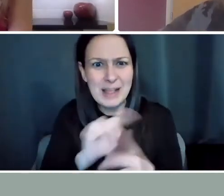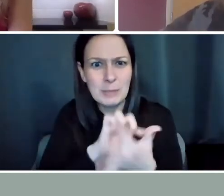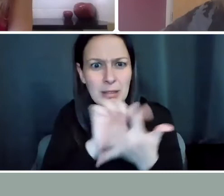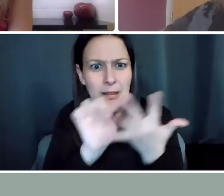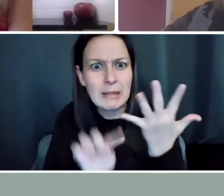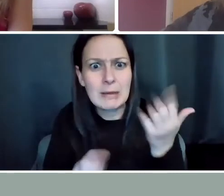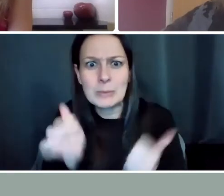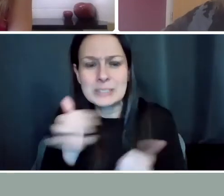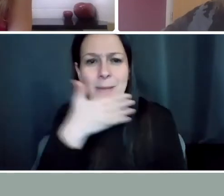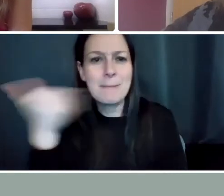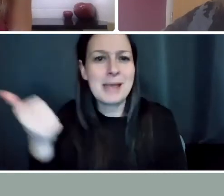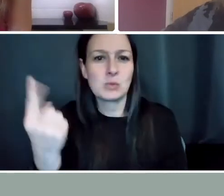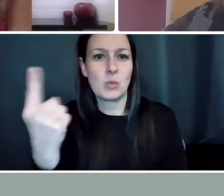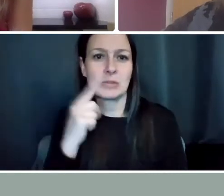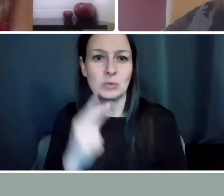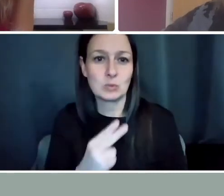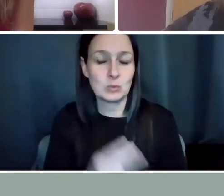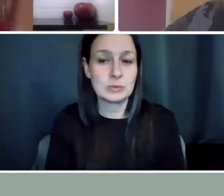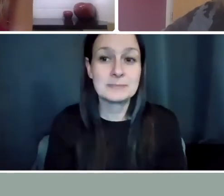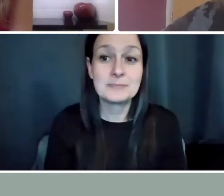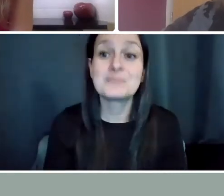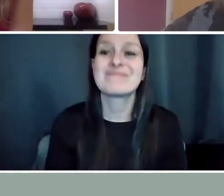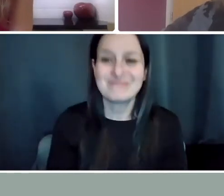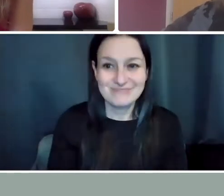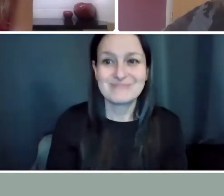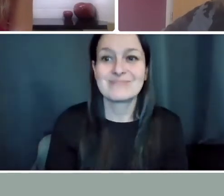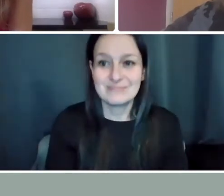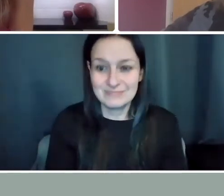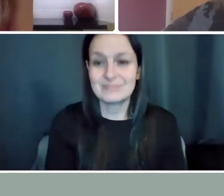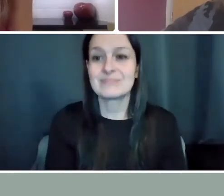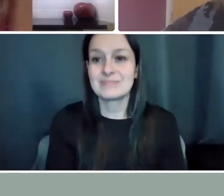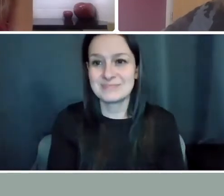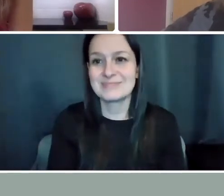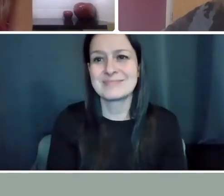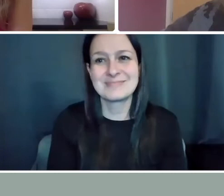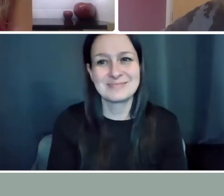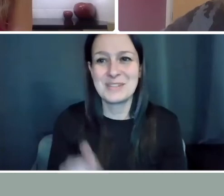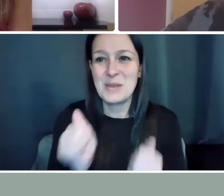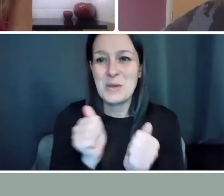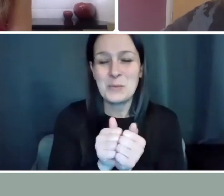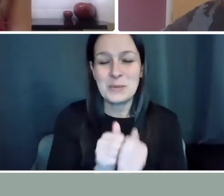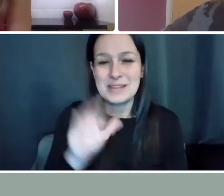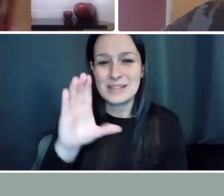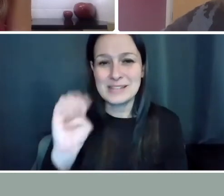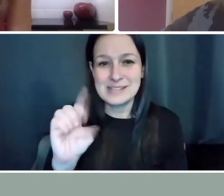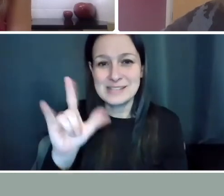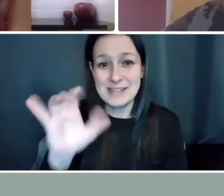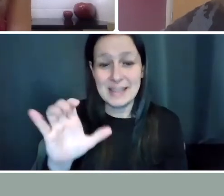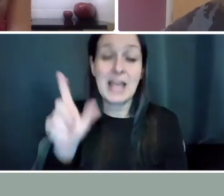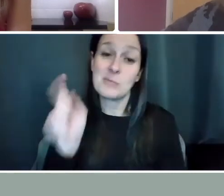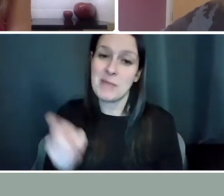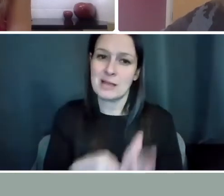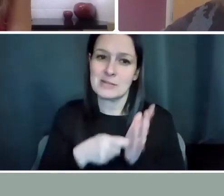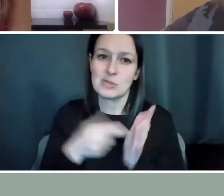would be the best to use? Yeah. So with celiac, you need to be gluten-free. It